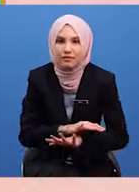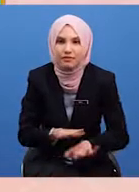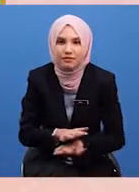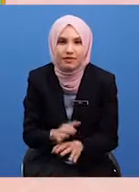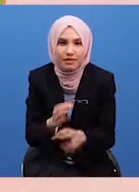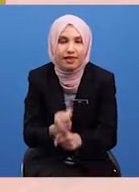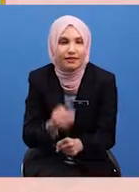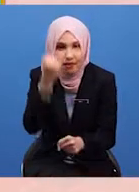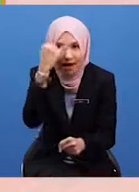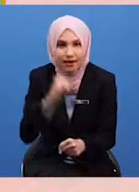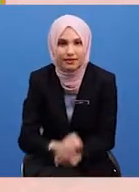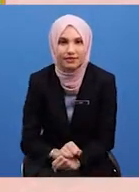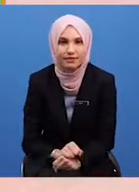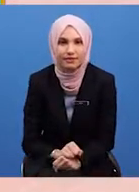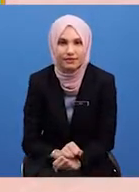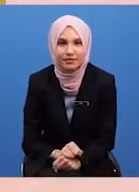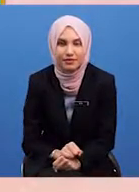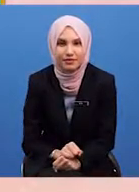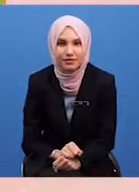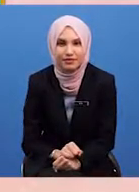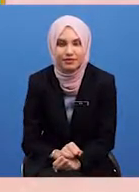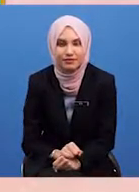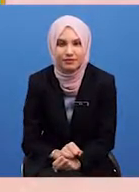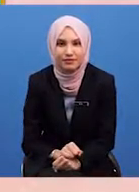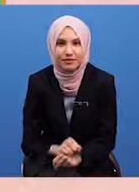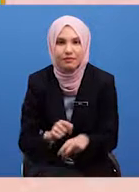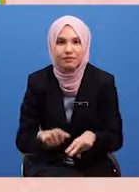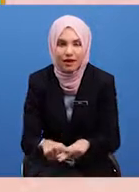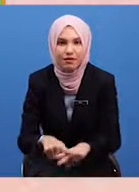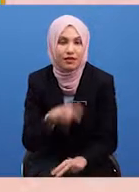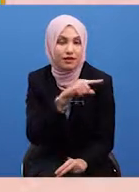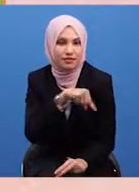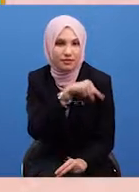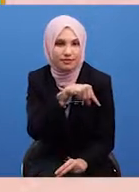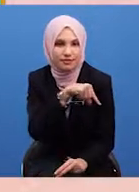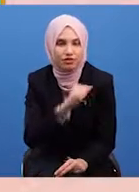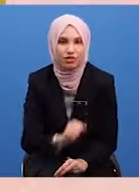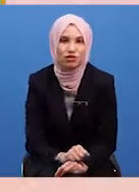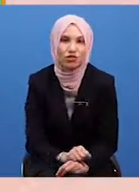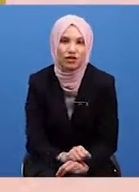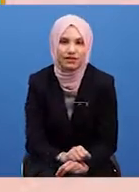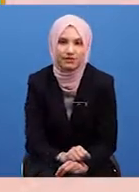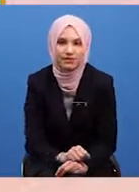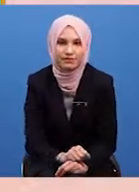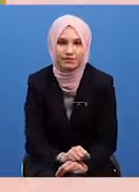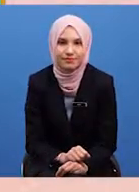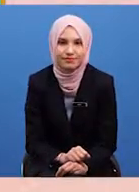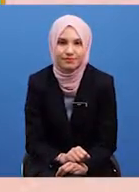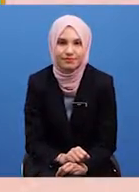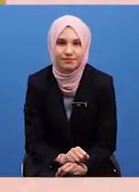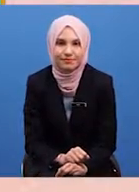have taken the idea without him realizing it. Thus, Joff wishes to be